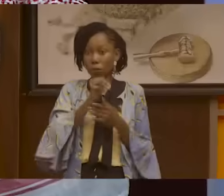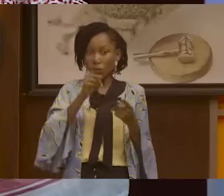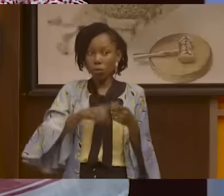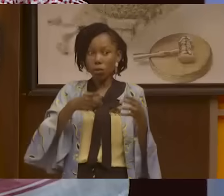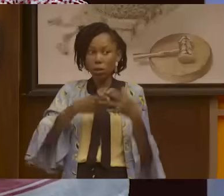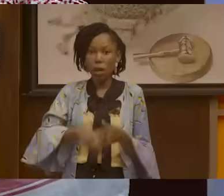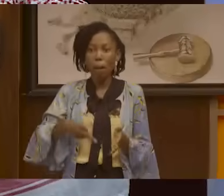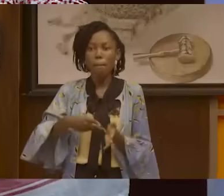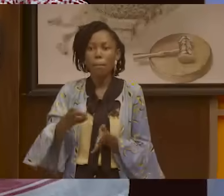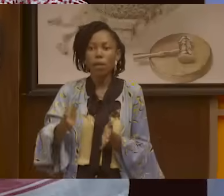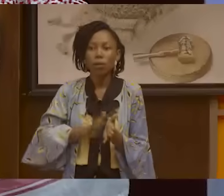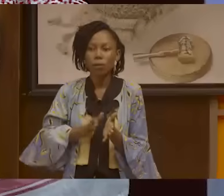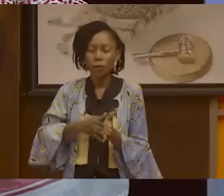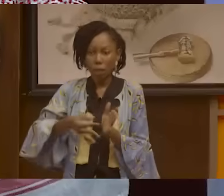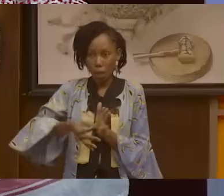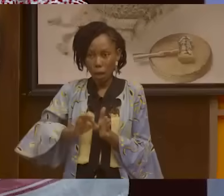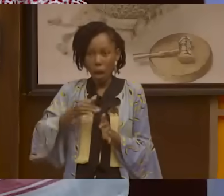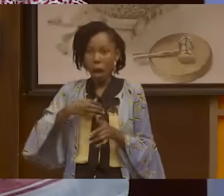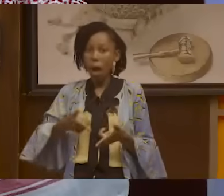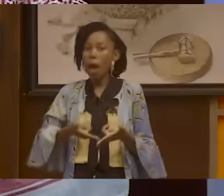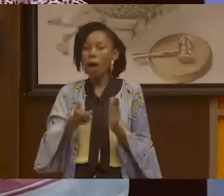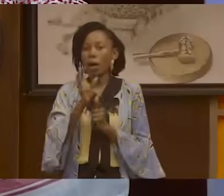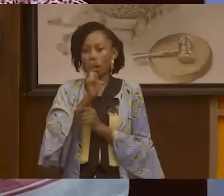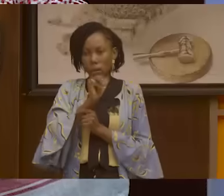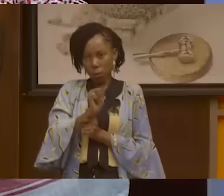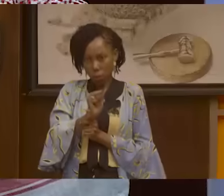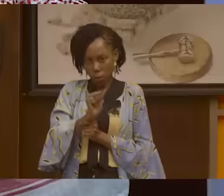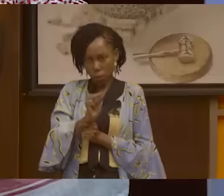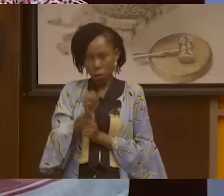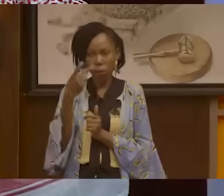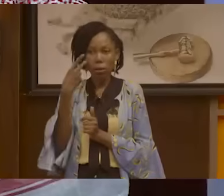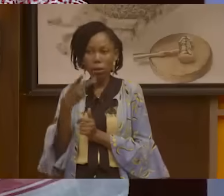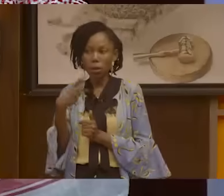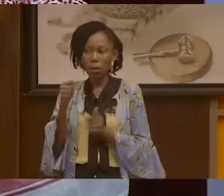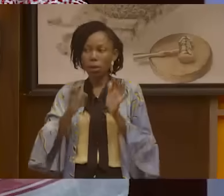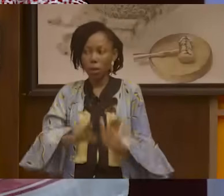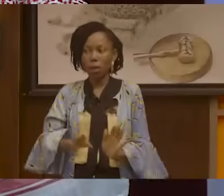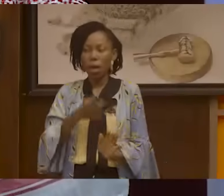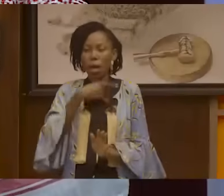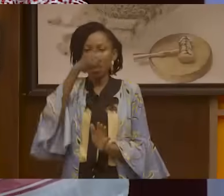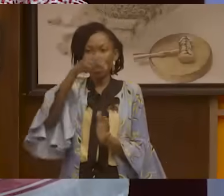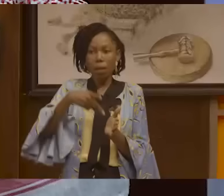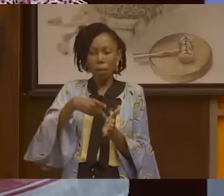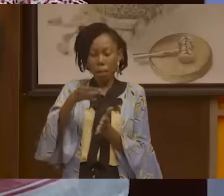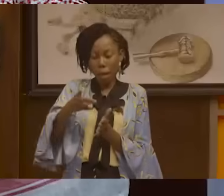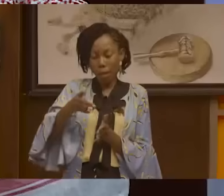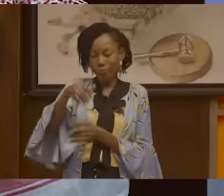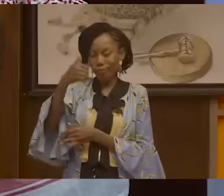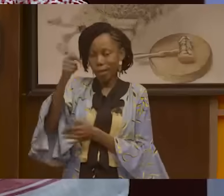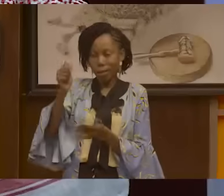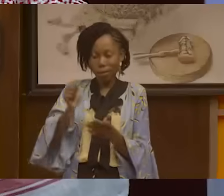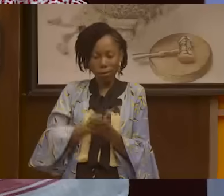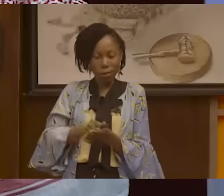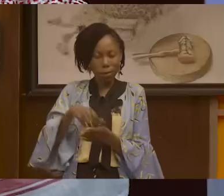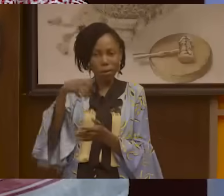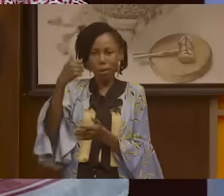fee because I allow him to see the kids. But he pays 13,000 every month. I paid their school fee. When my firstborn was